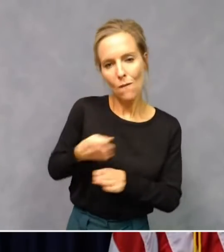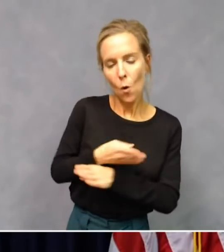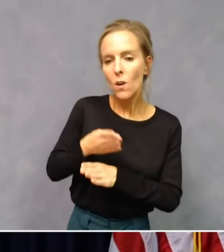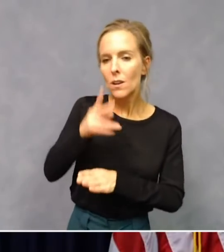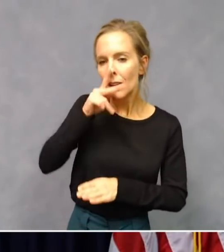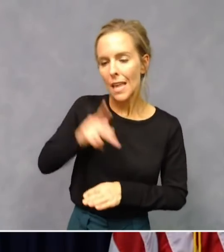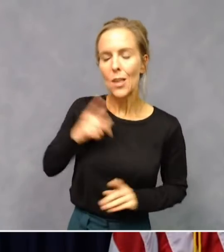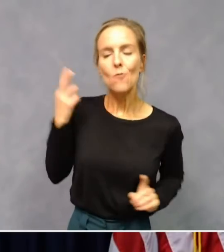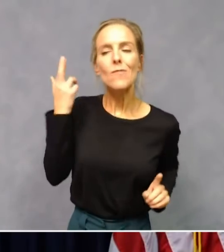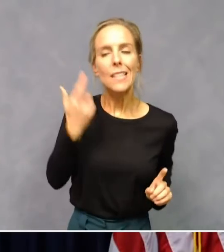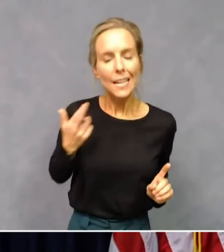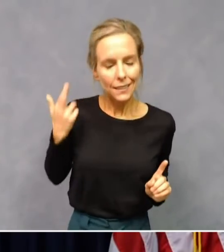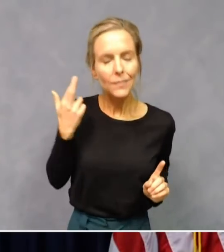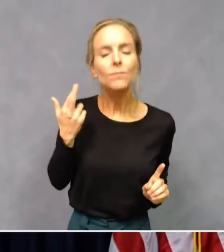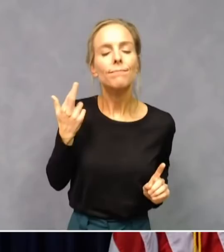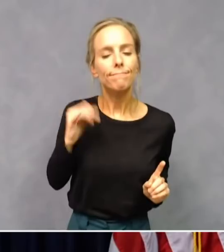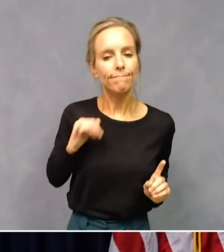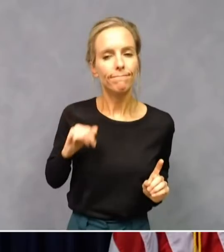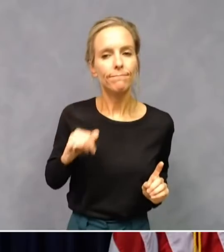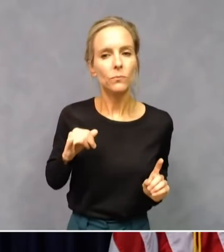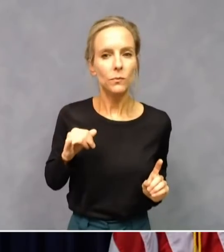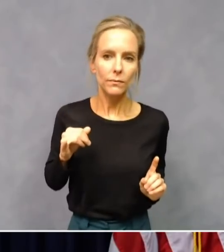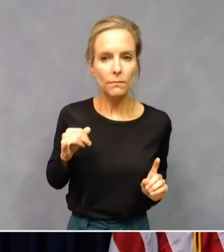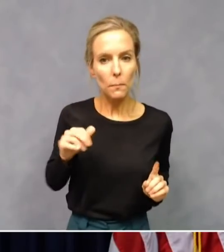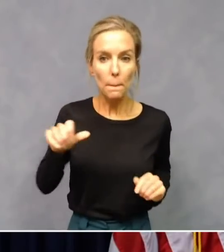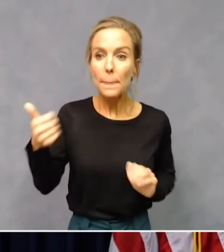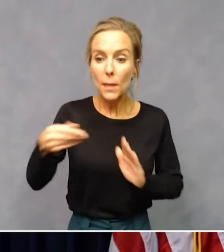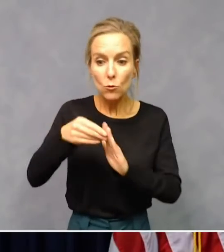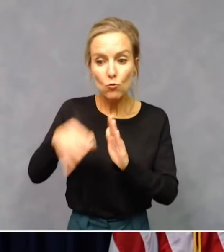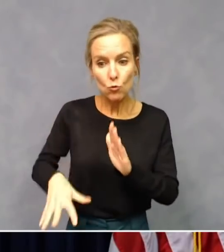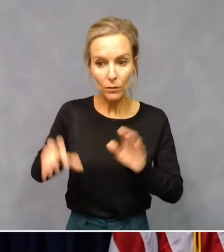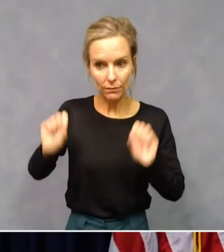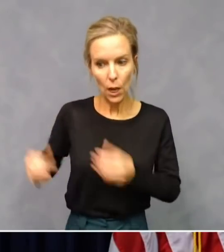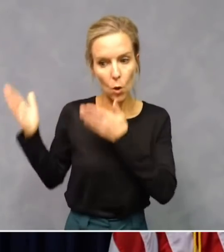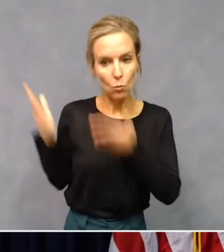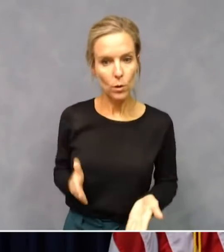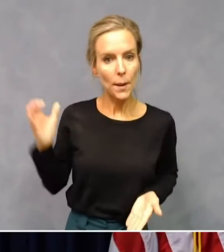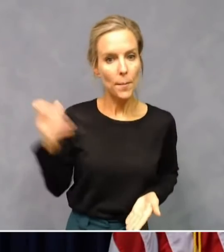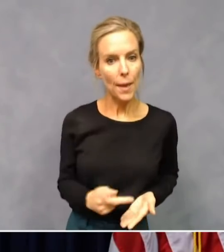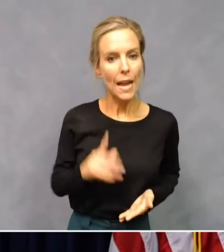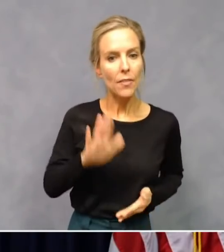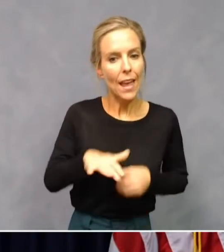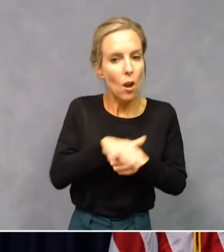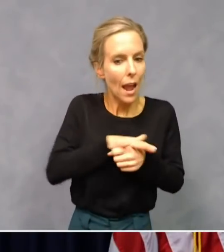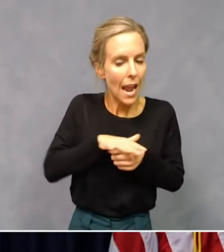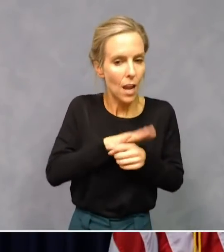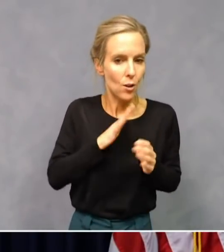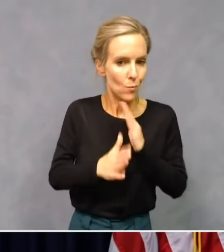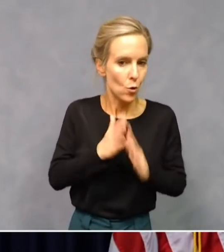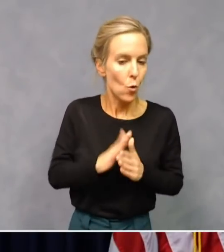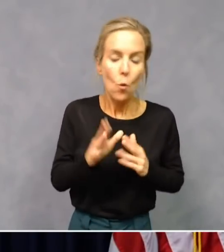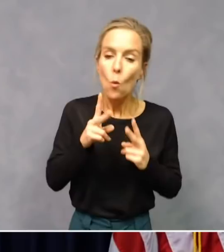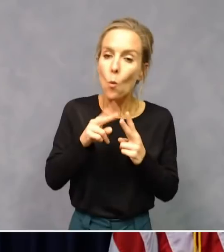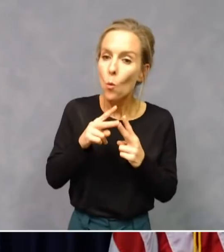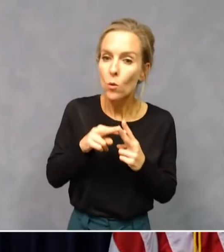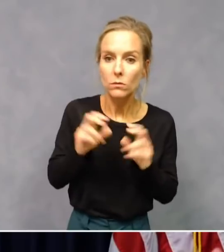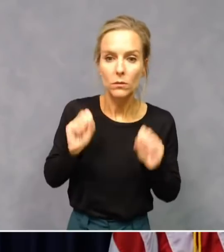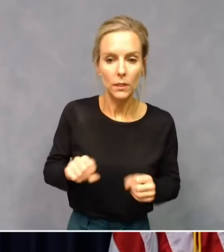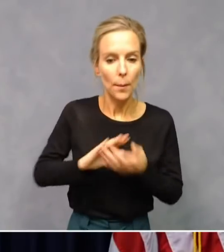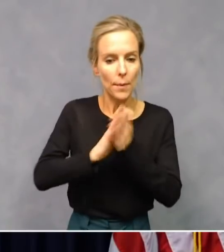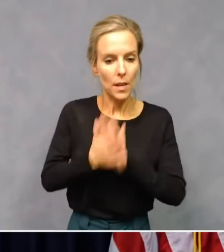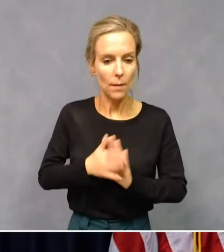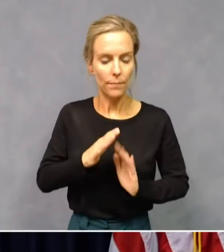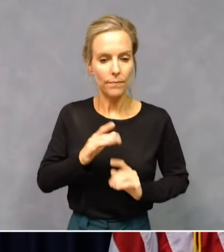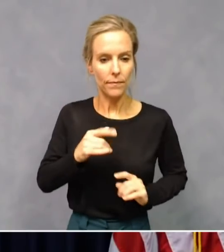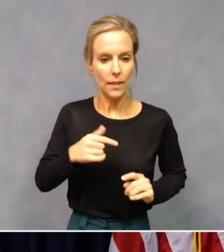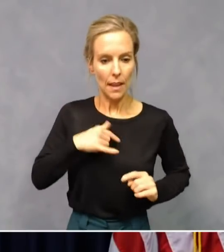that either students could bring it back to their community or could become infected and then bring it